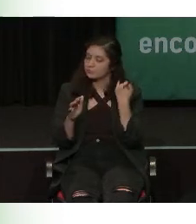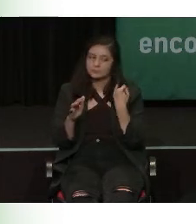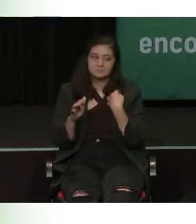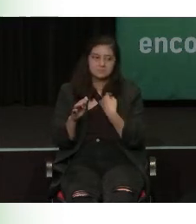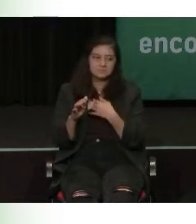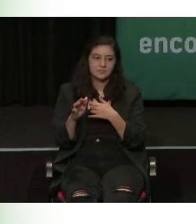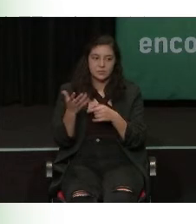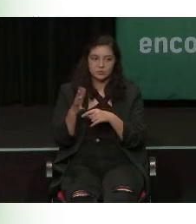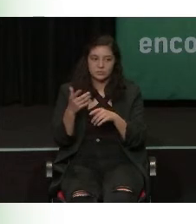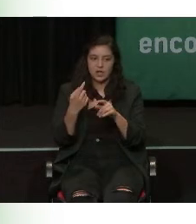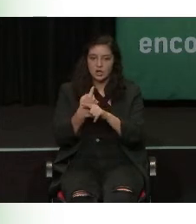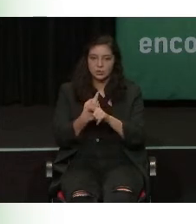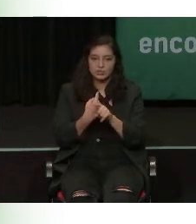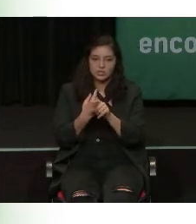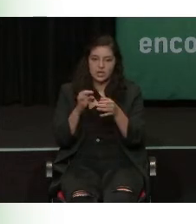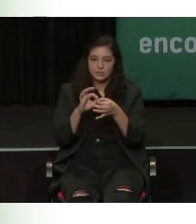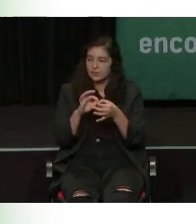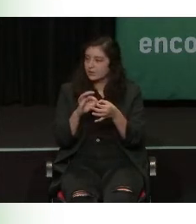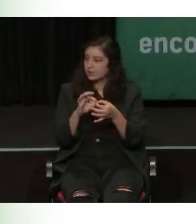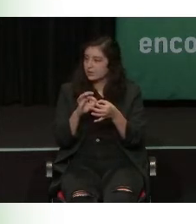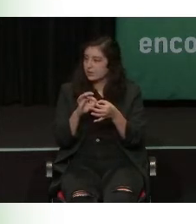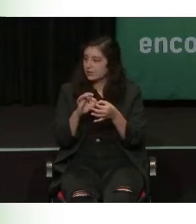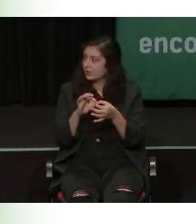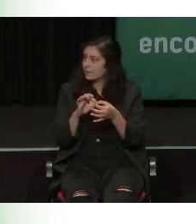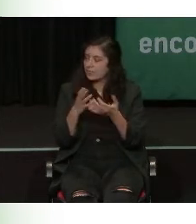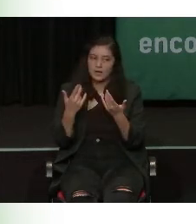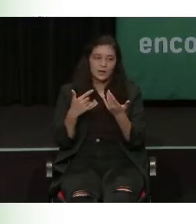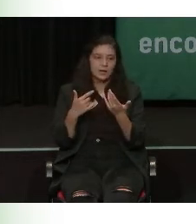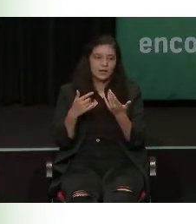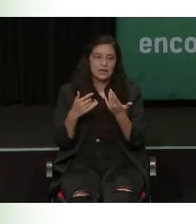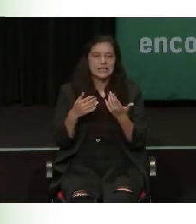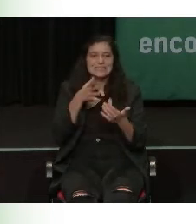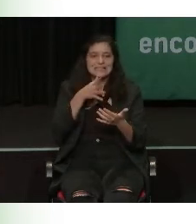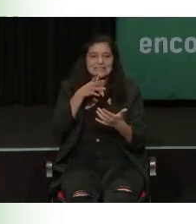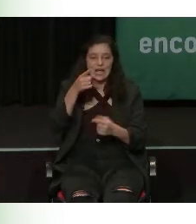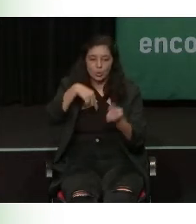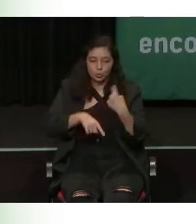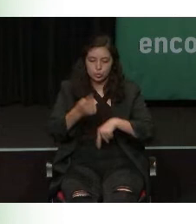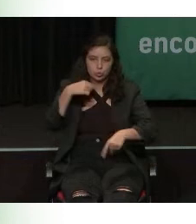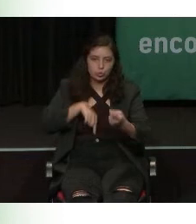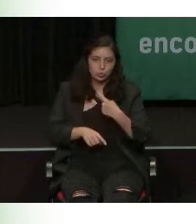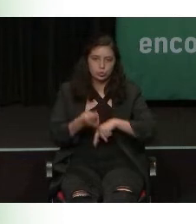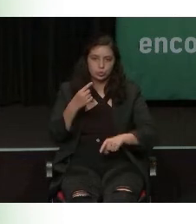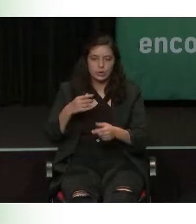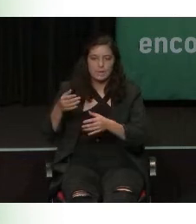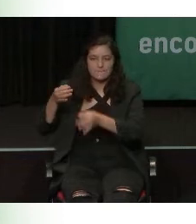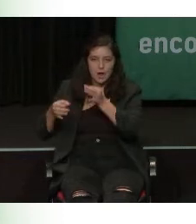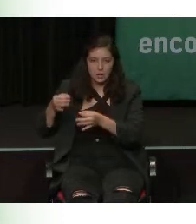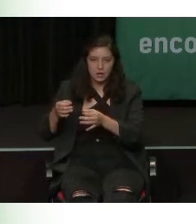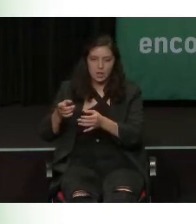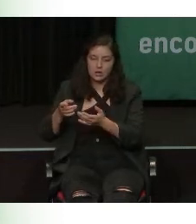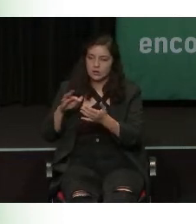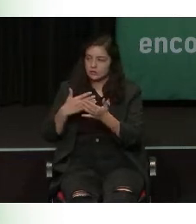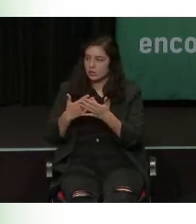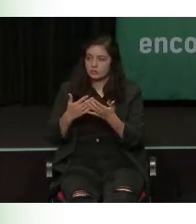what do you call the machine for renal dialysis, yes? You can detect if someone with HIV